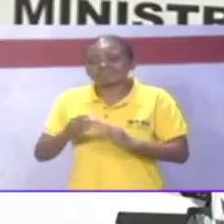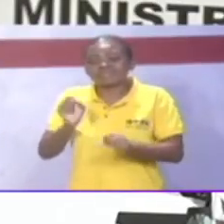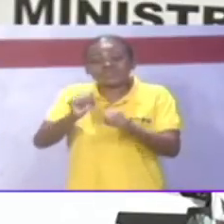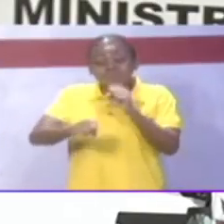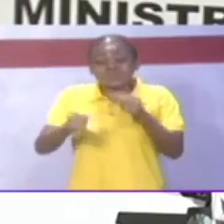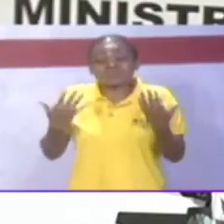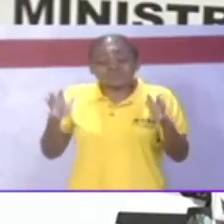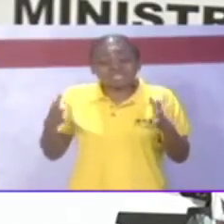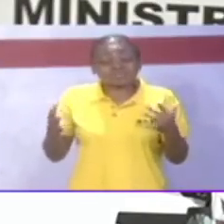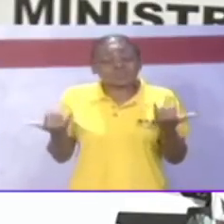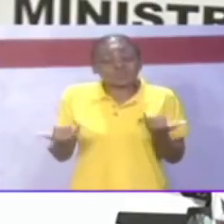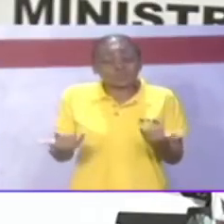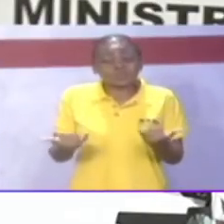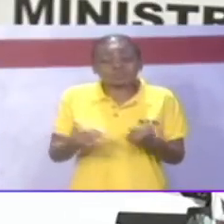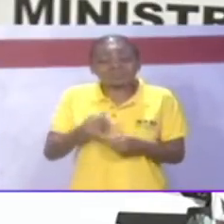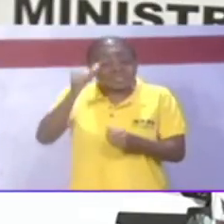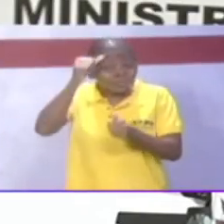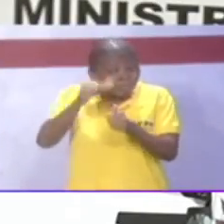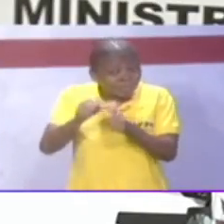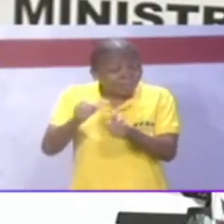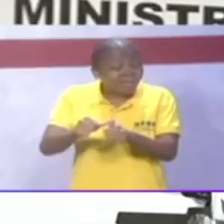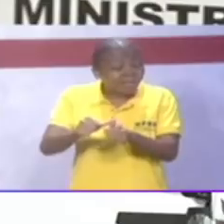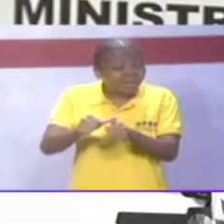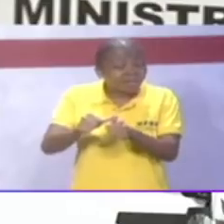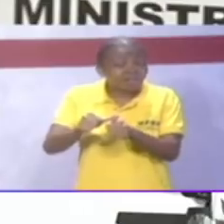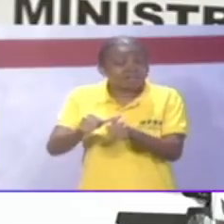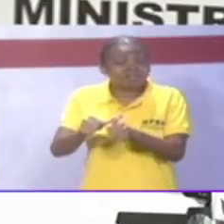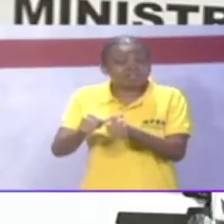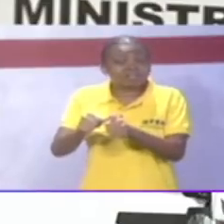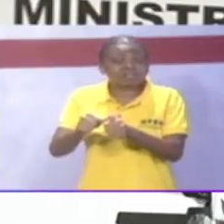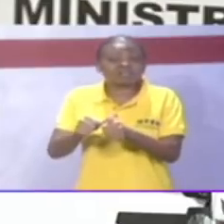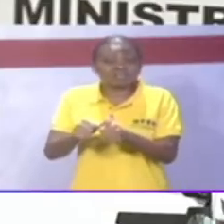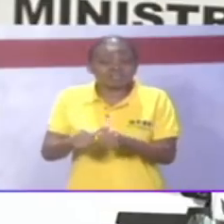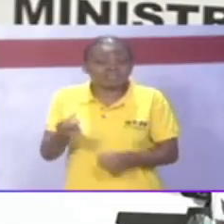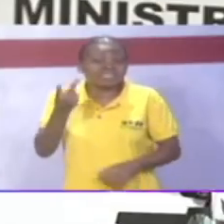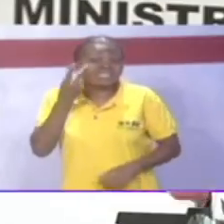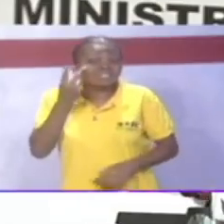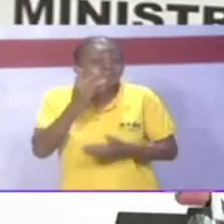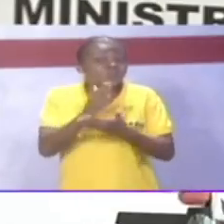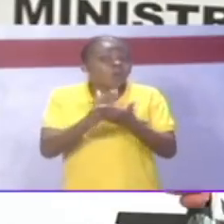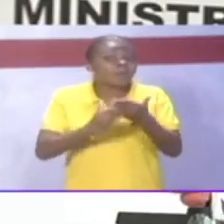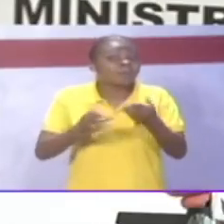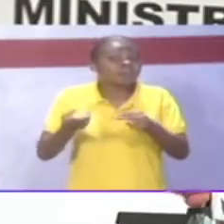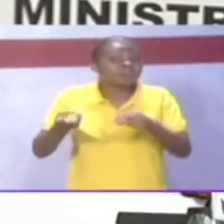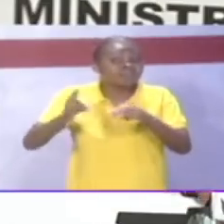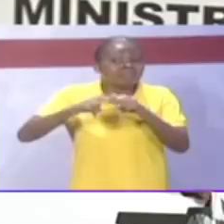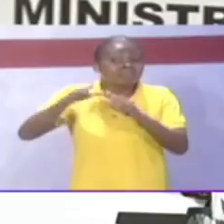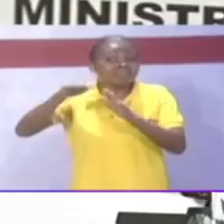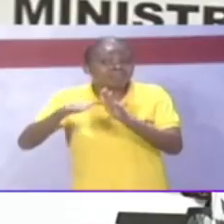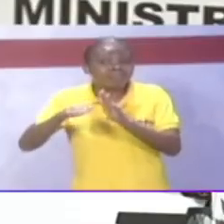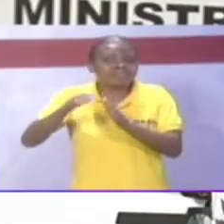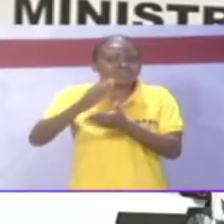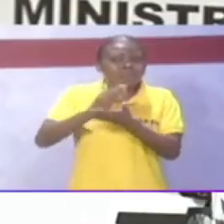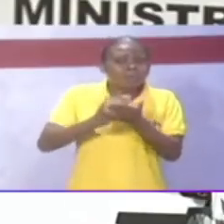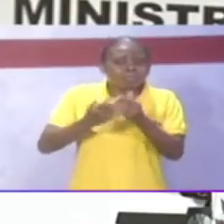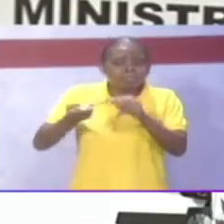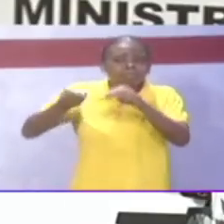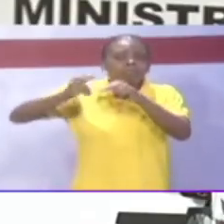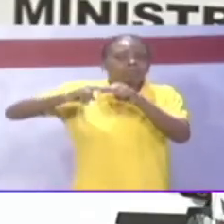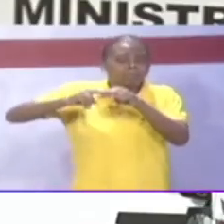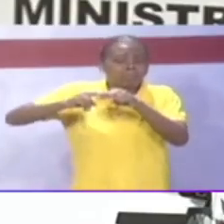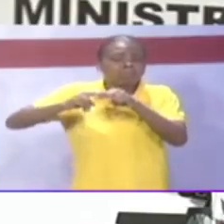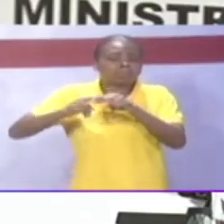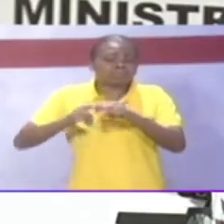And the main points being, we're seeing in some places, in some cases, increases, a trend of increase over the last couple of weeks that we want to